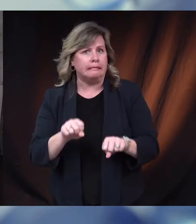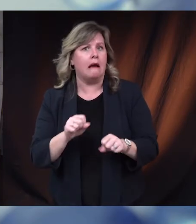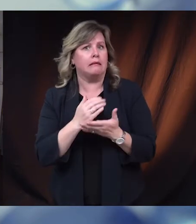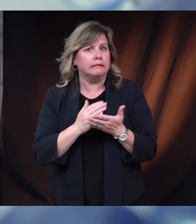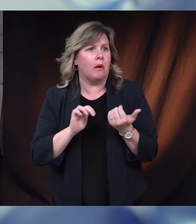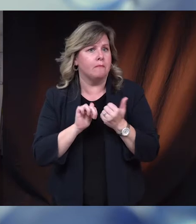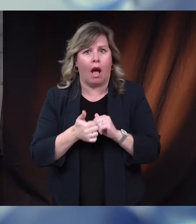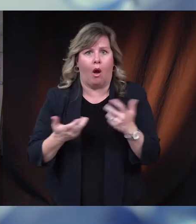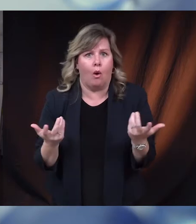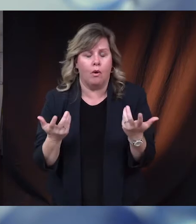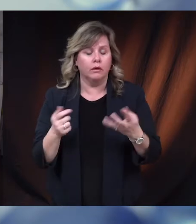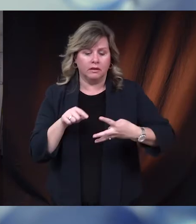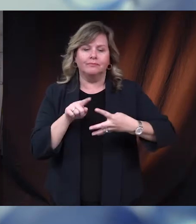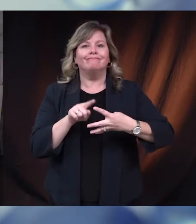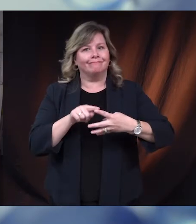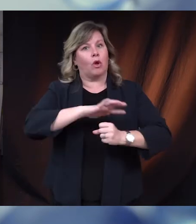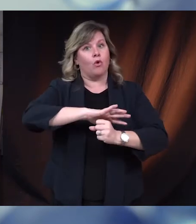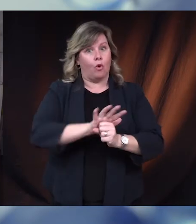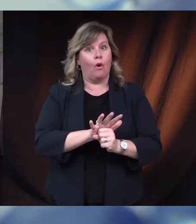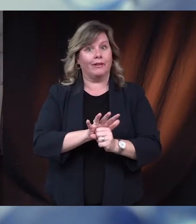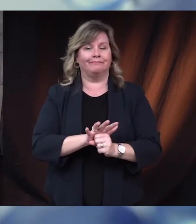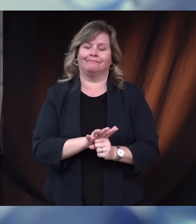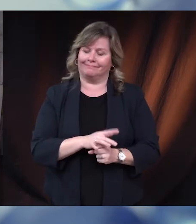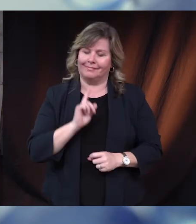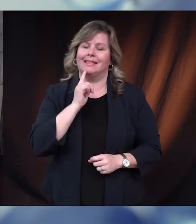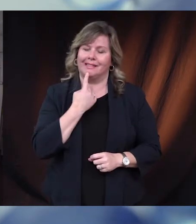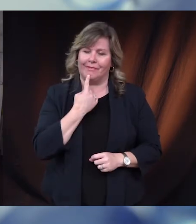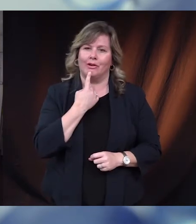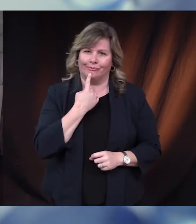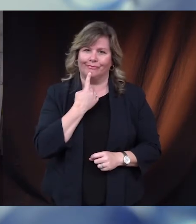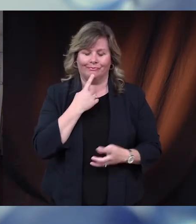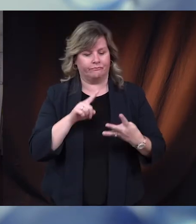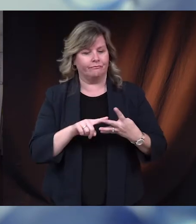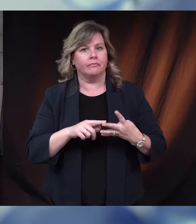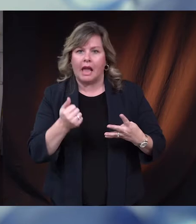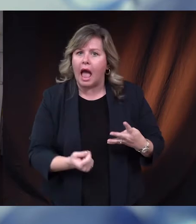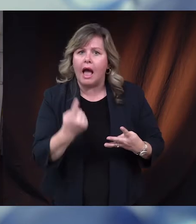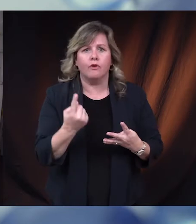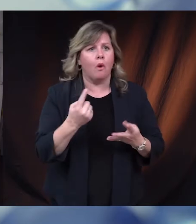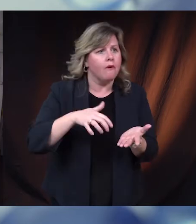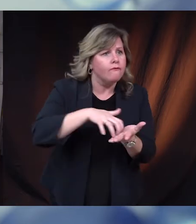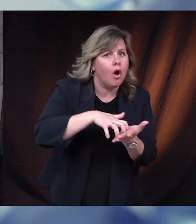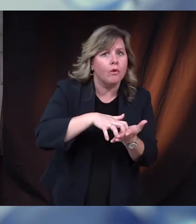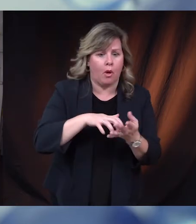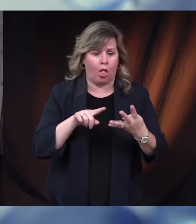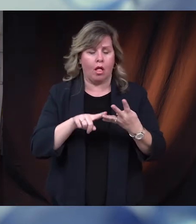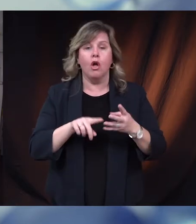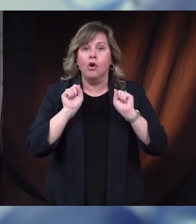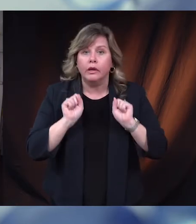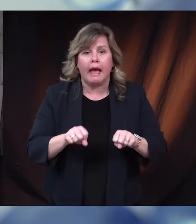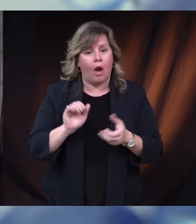are easily checked. It is severe. We've seen that. Everyone is vulnerable. There are things that we can do to reduce our